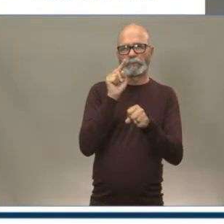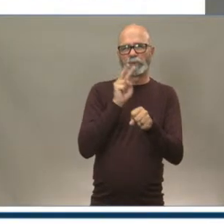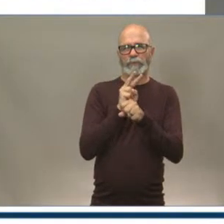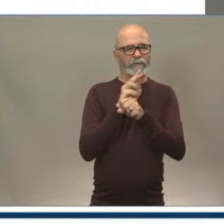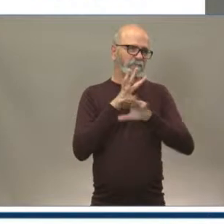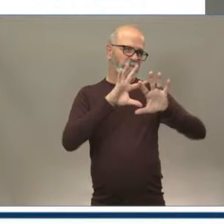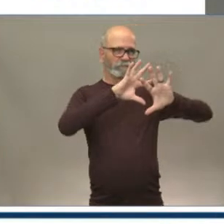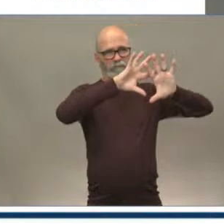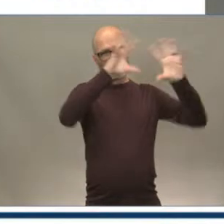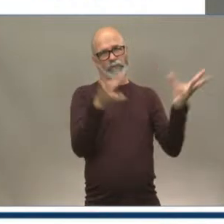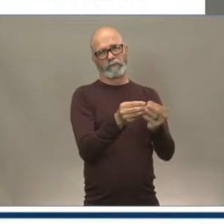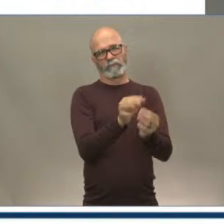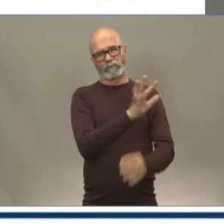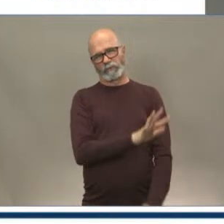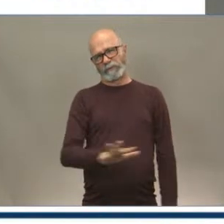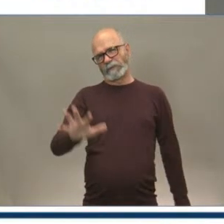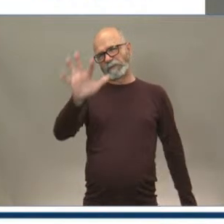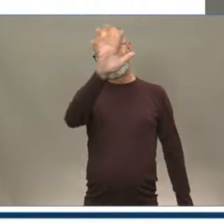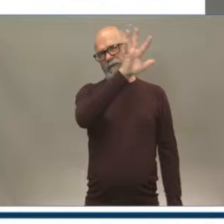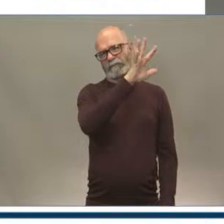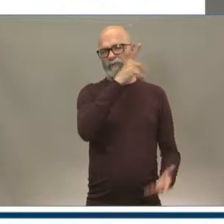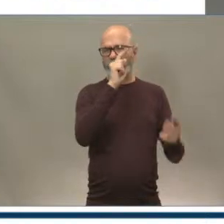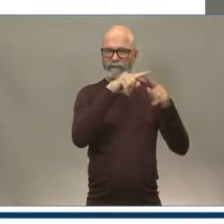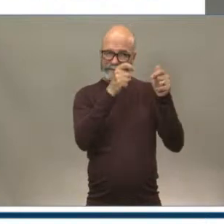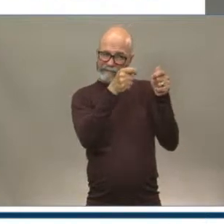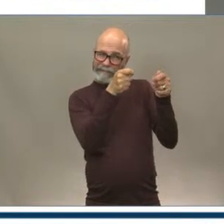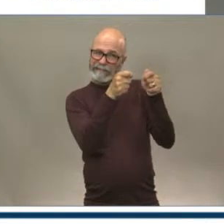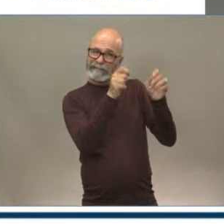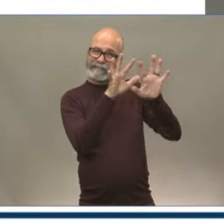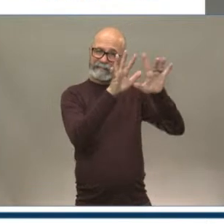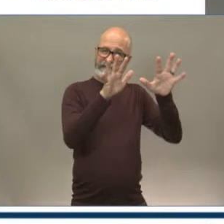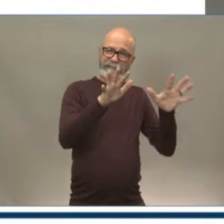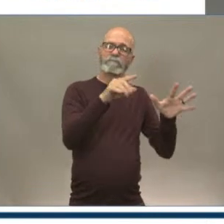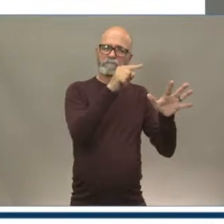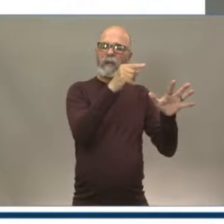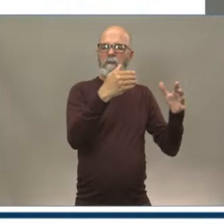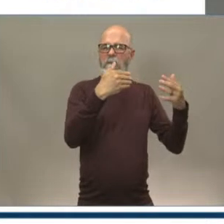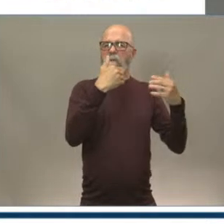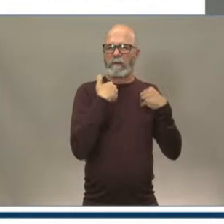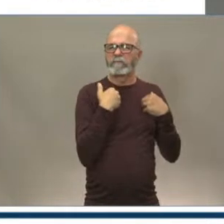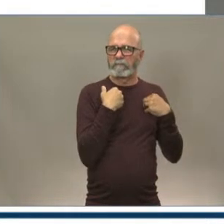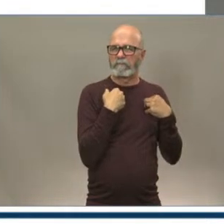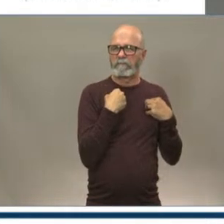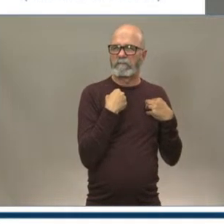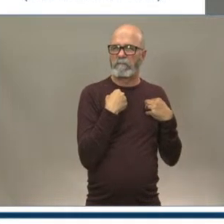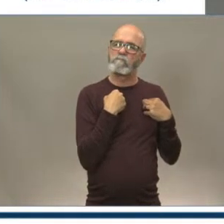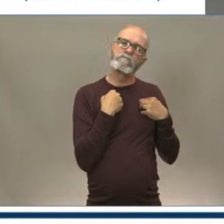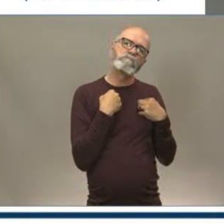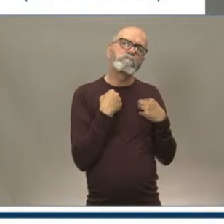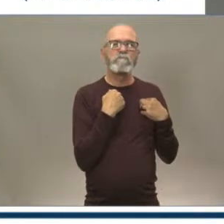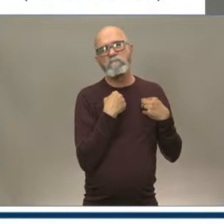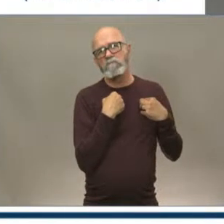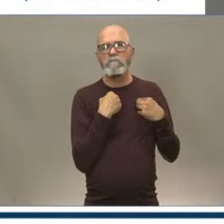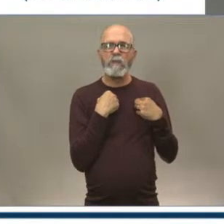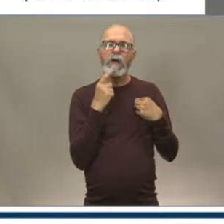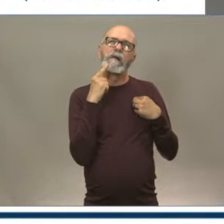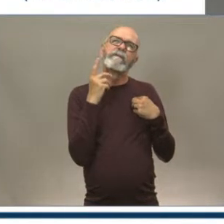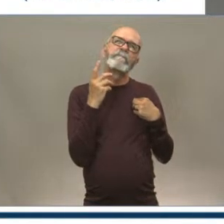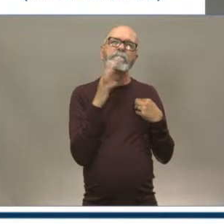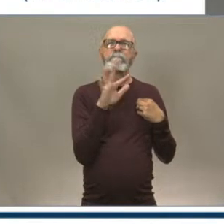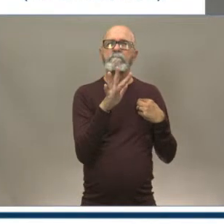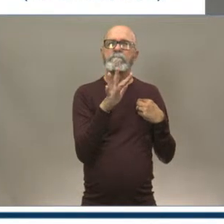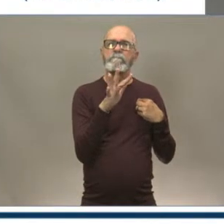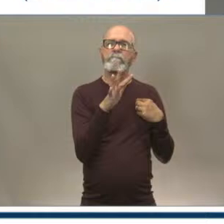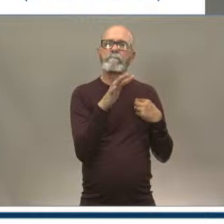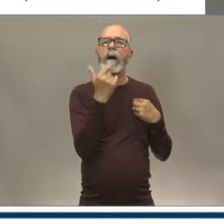actively working to manage that within the healthcare system by, as I said earlier to the previous question, by stopping some procedures,